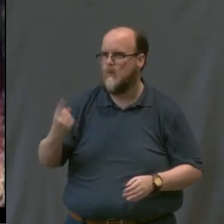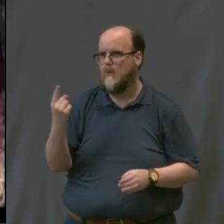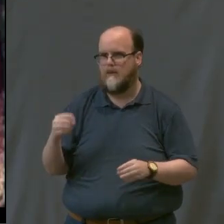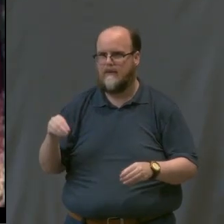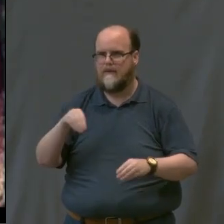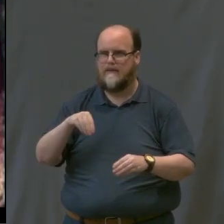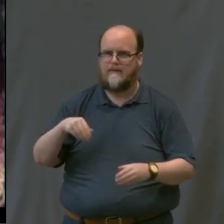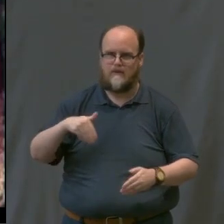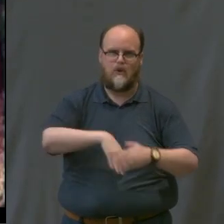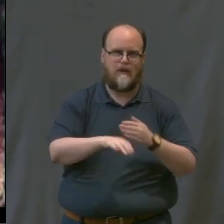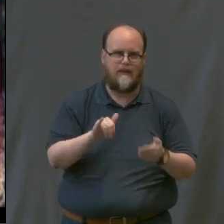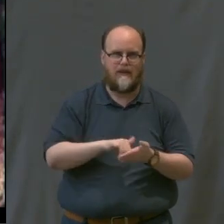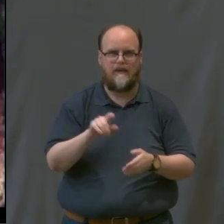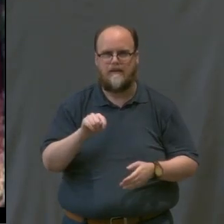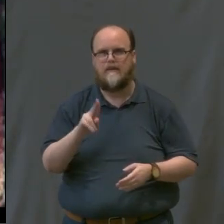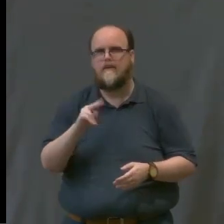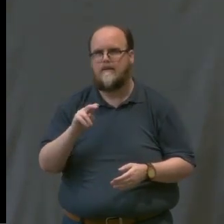there ever.